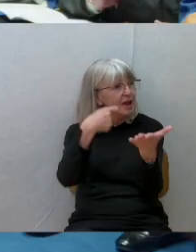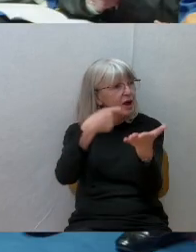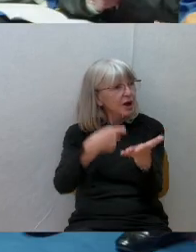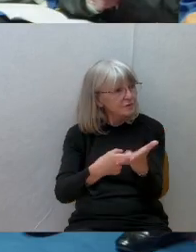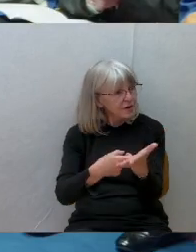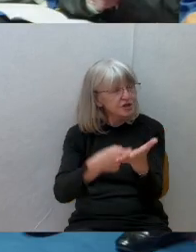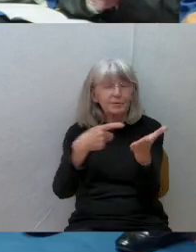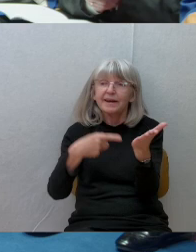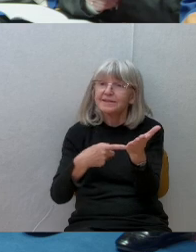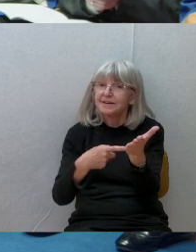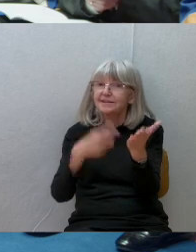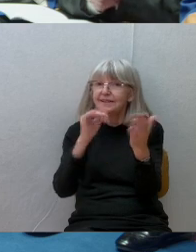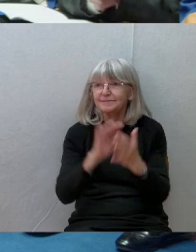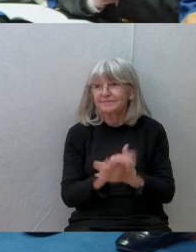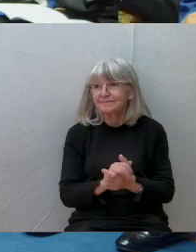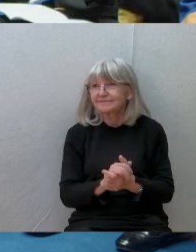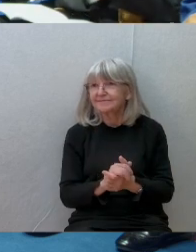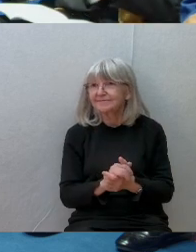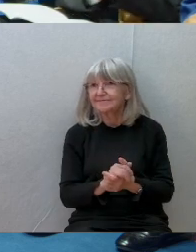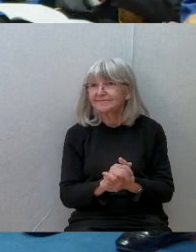Rajkumar Chata.